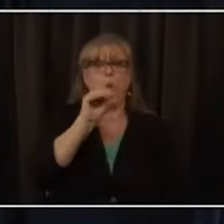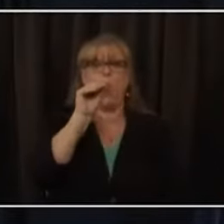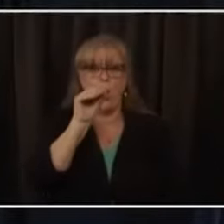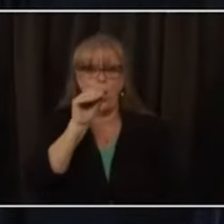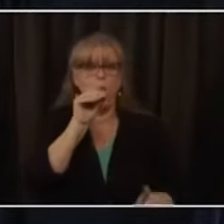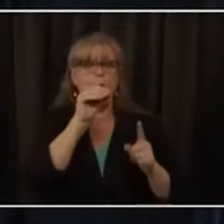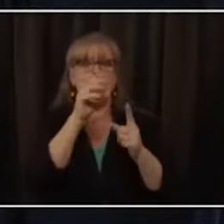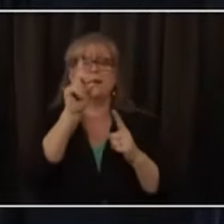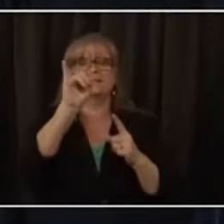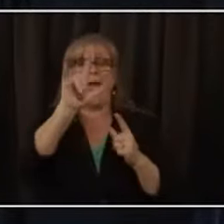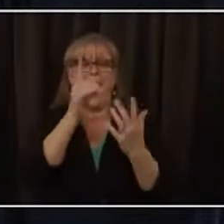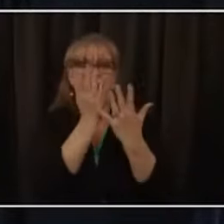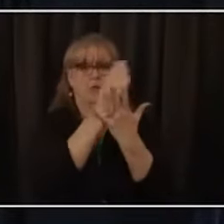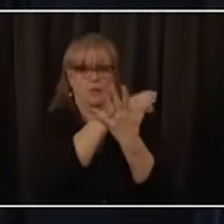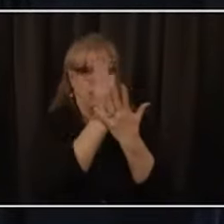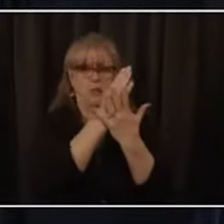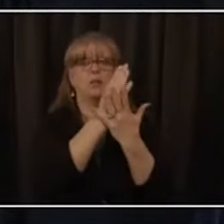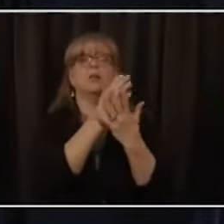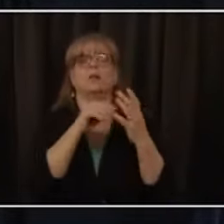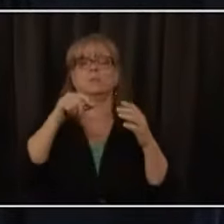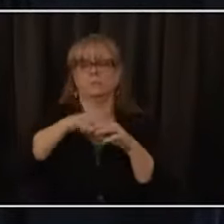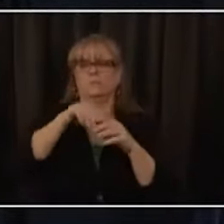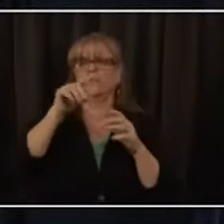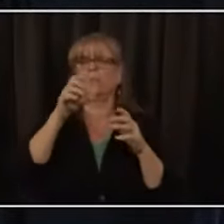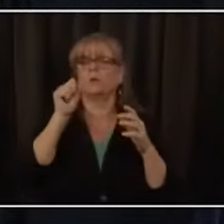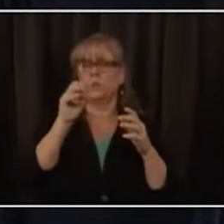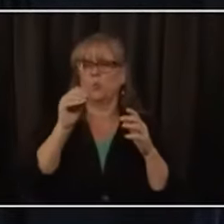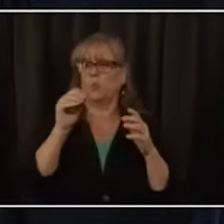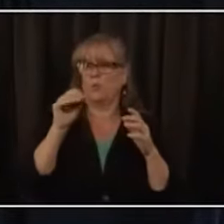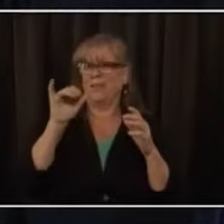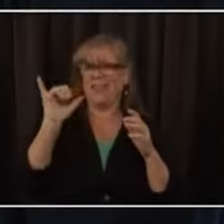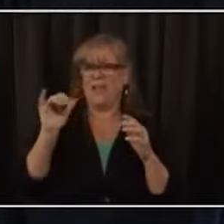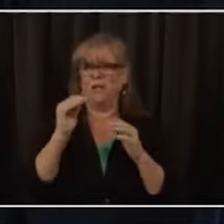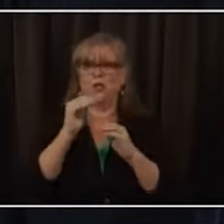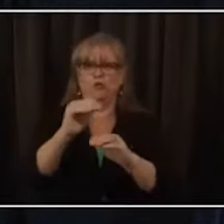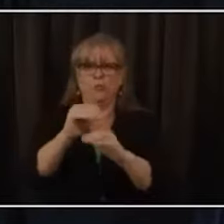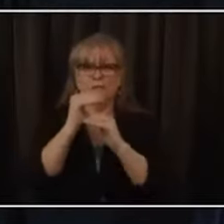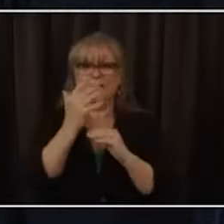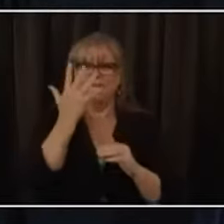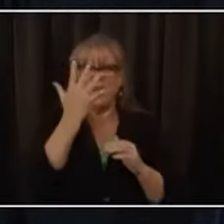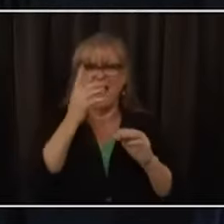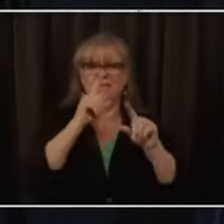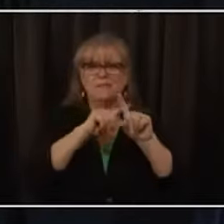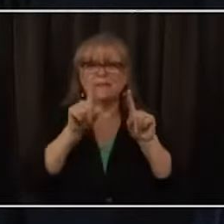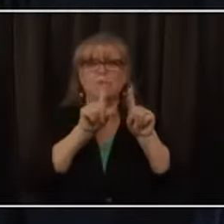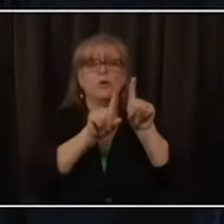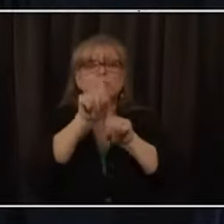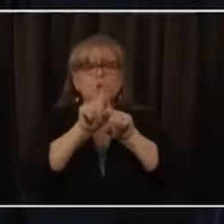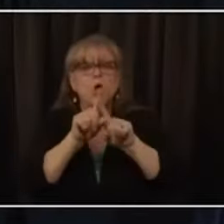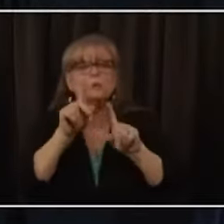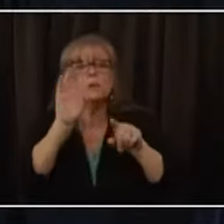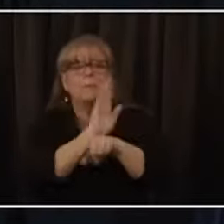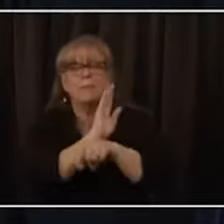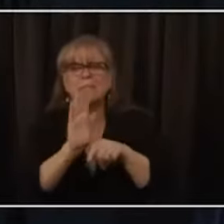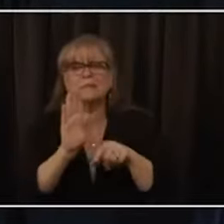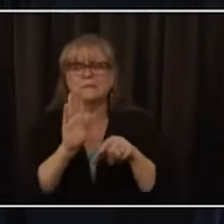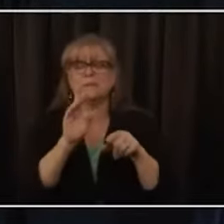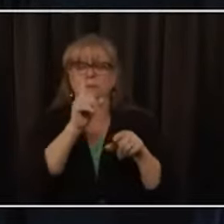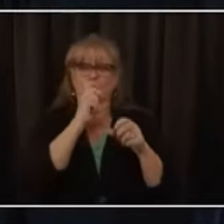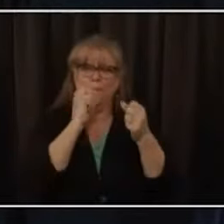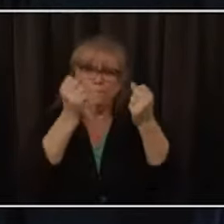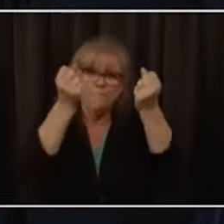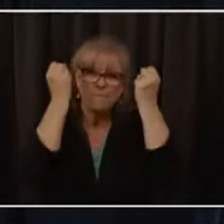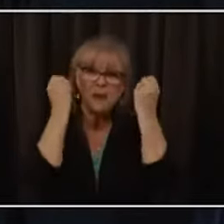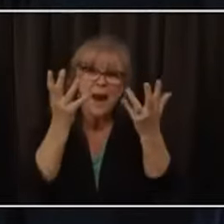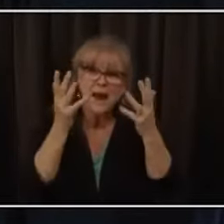That included a number of measures around five-star businesses. Many counties will continue to pride themselves on being able to